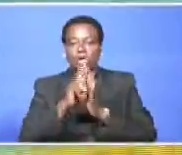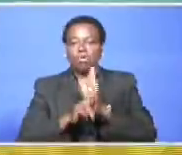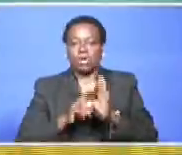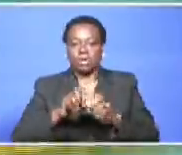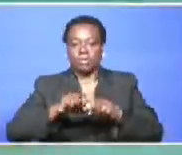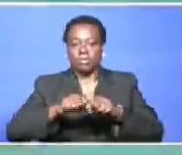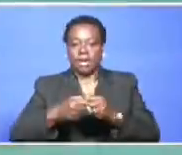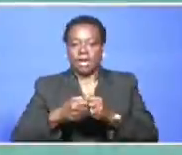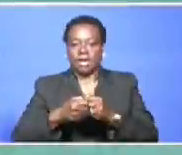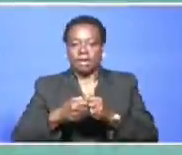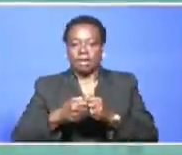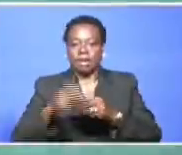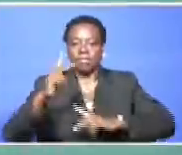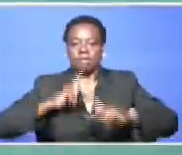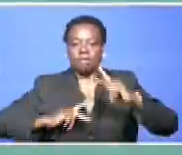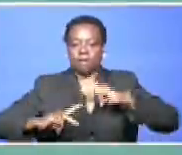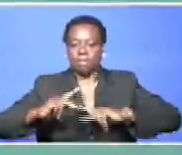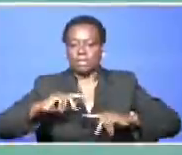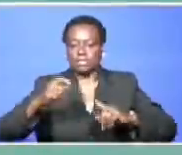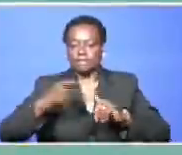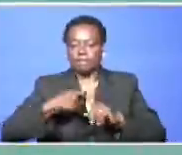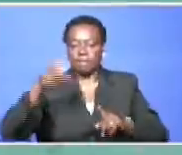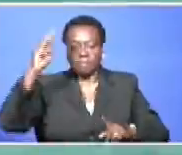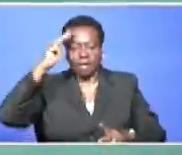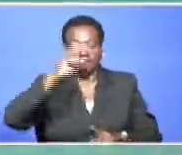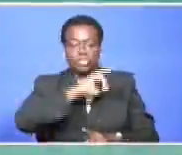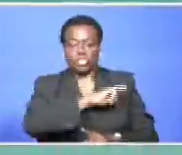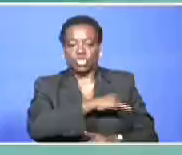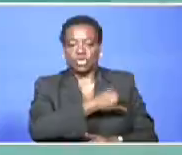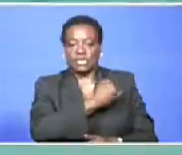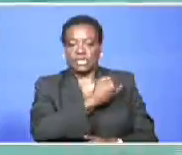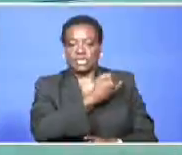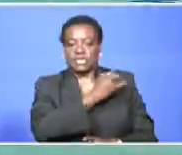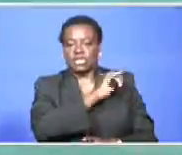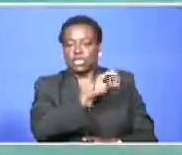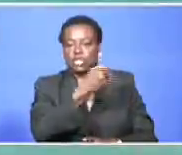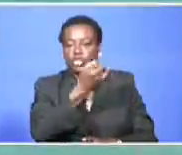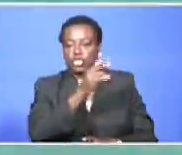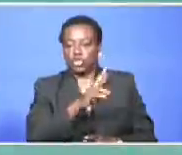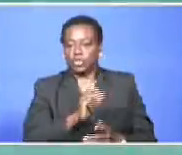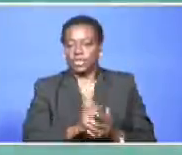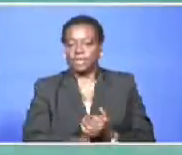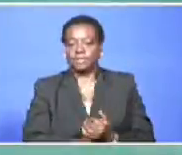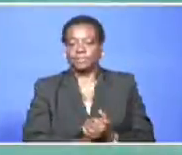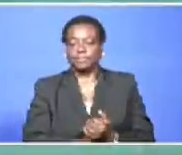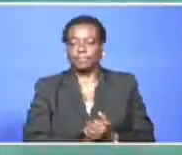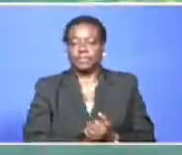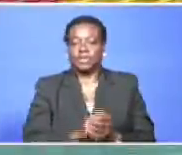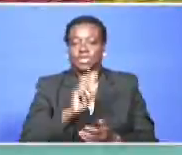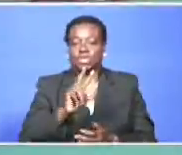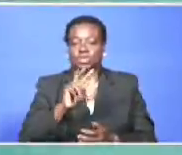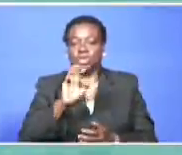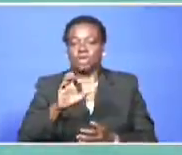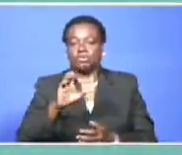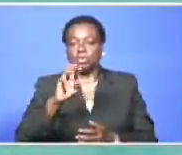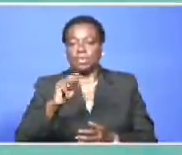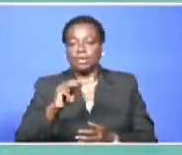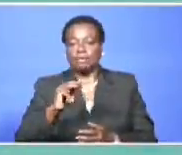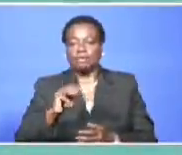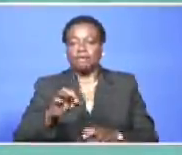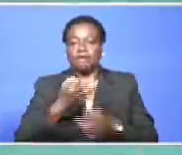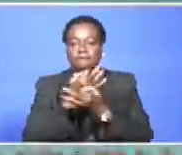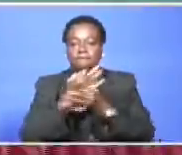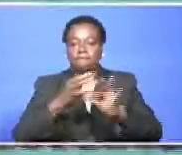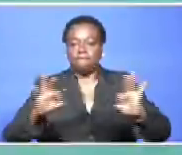from young Marvin Johnson Jr., the 13-year-old swimmer breaking the national record in the boys' 400-meter freestyle in a time of